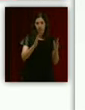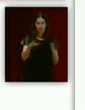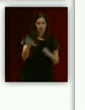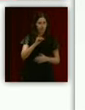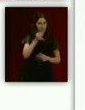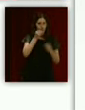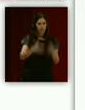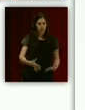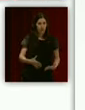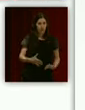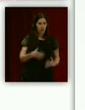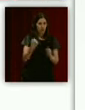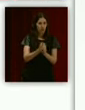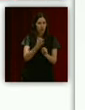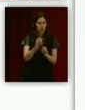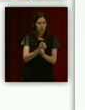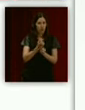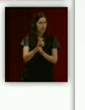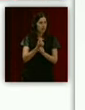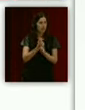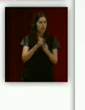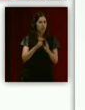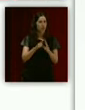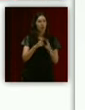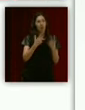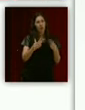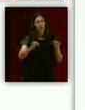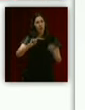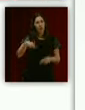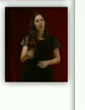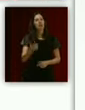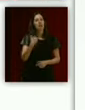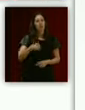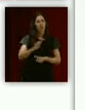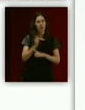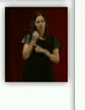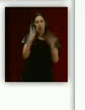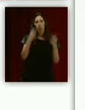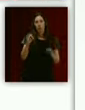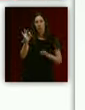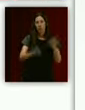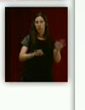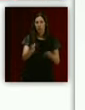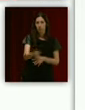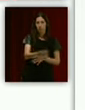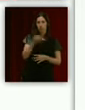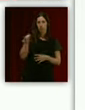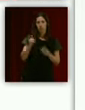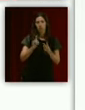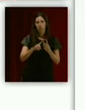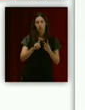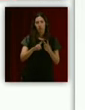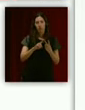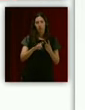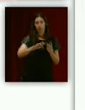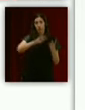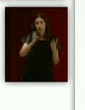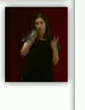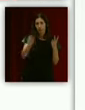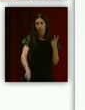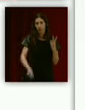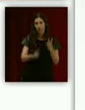2 subjects only. One of them was because he didn't understand the task in the first session, but